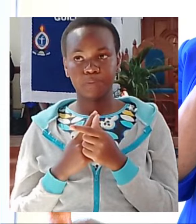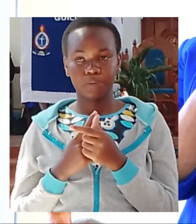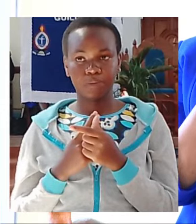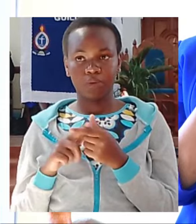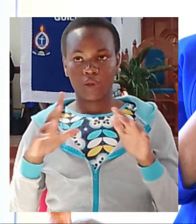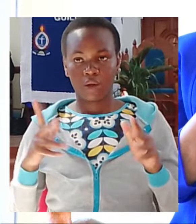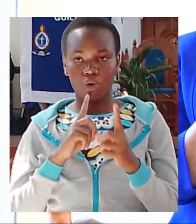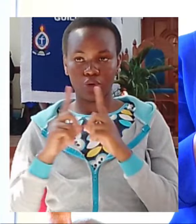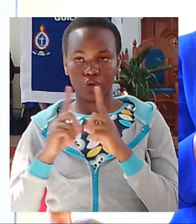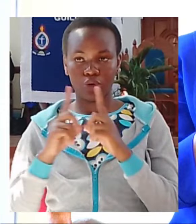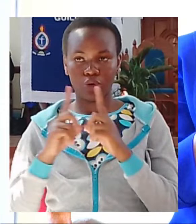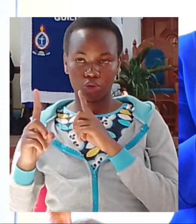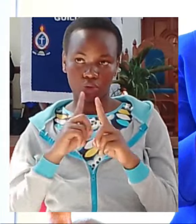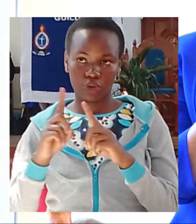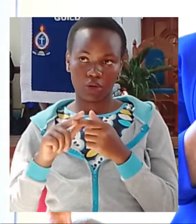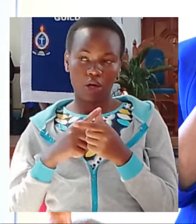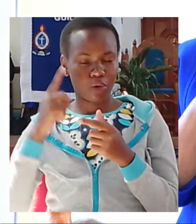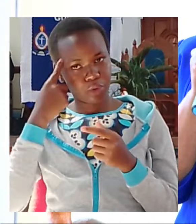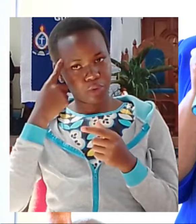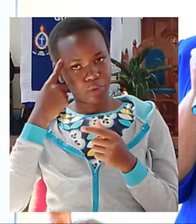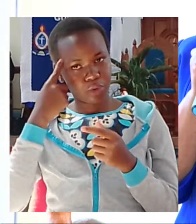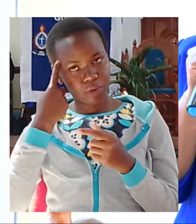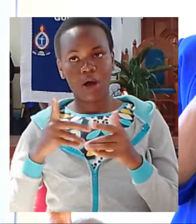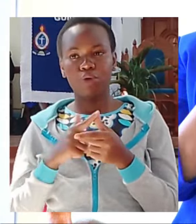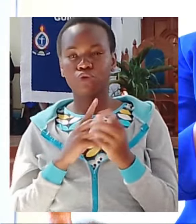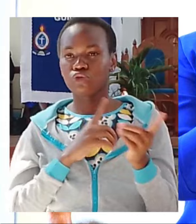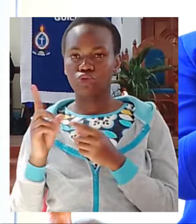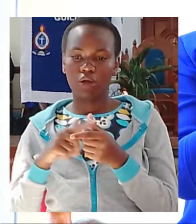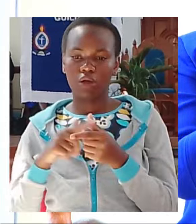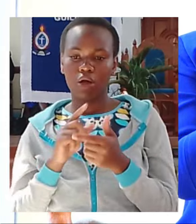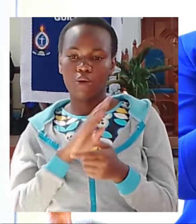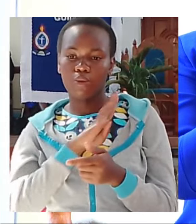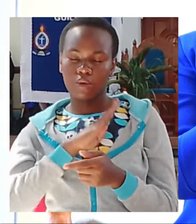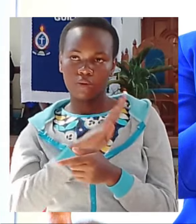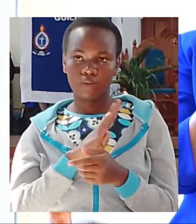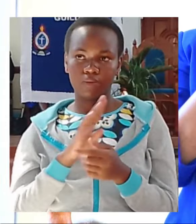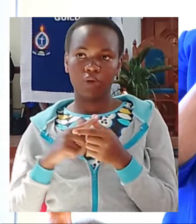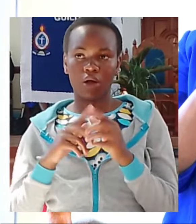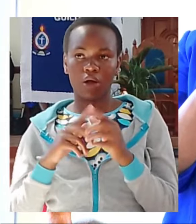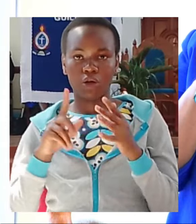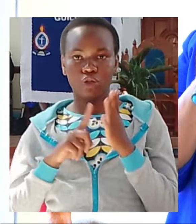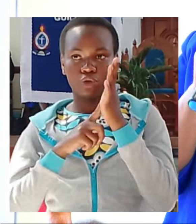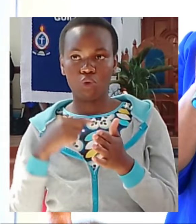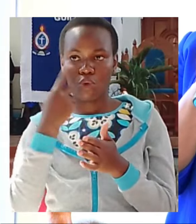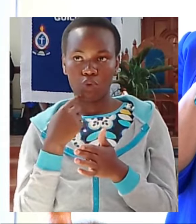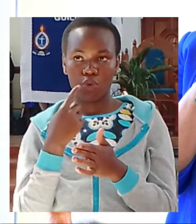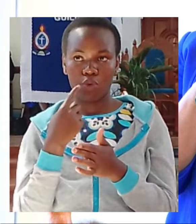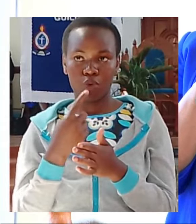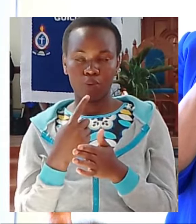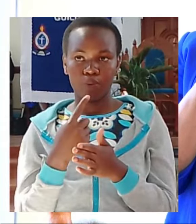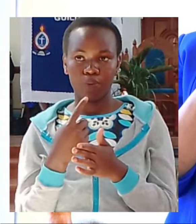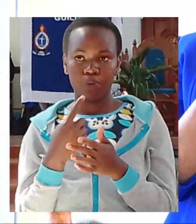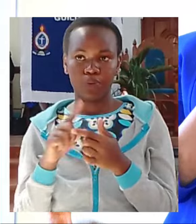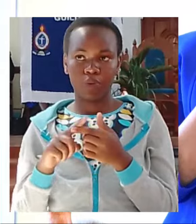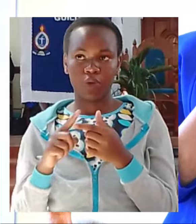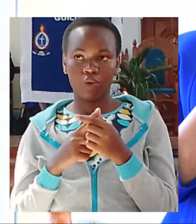How you speak, how you think, how you react, how you behave, it shows whom you